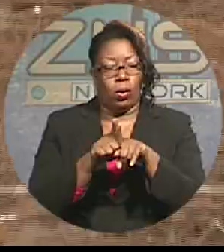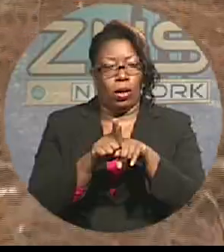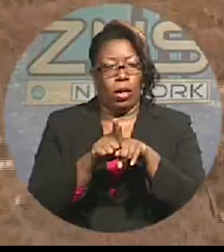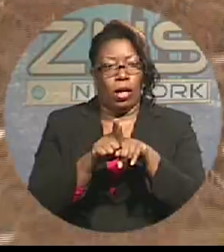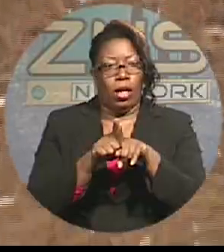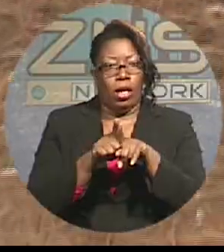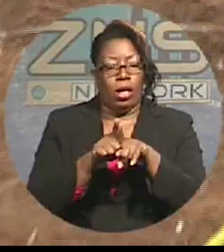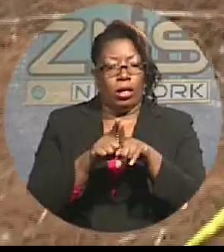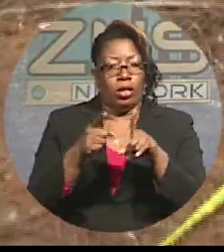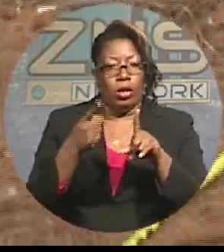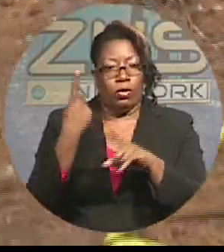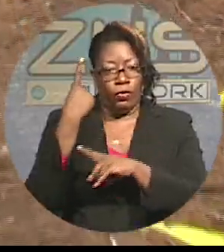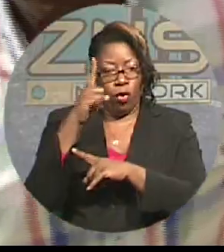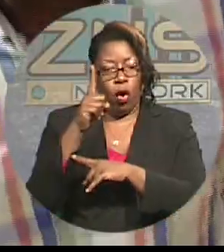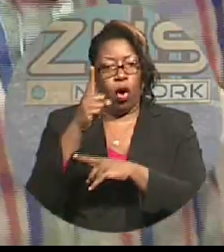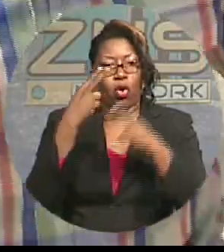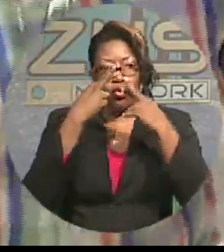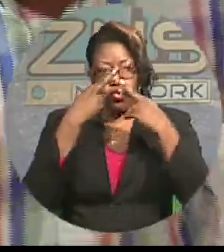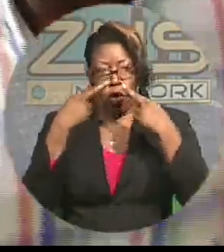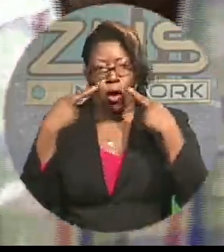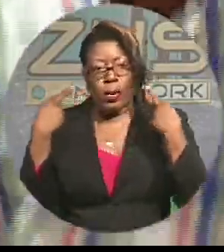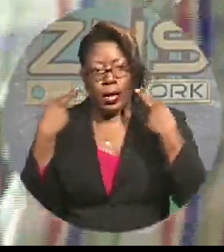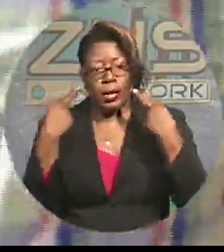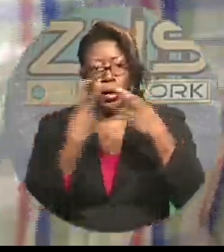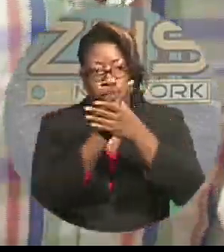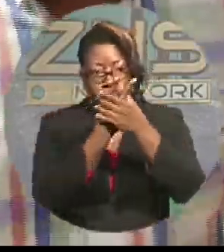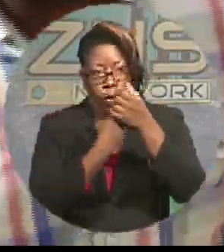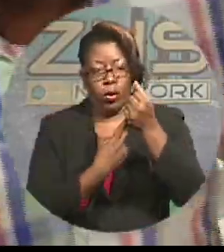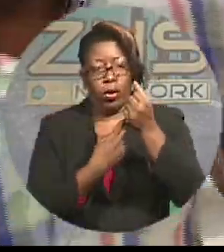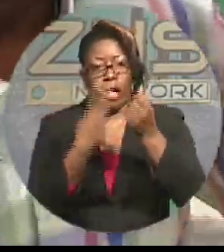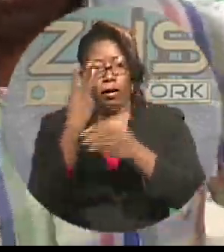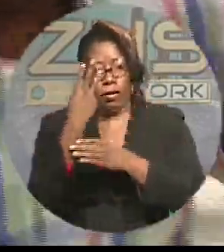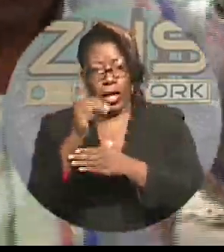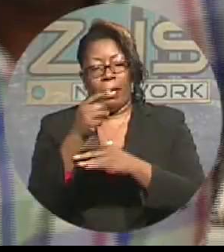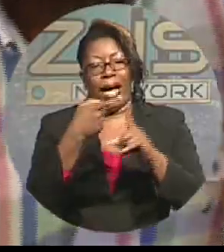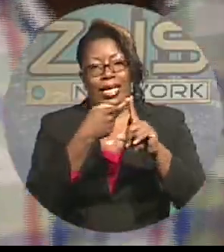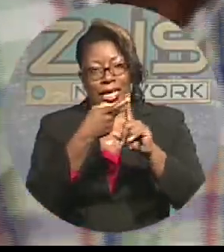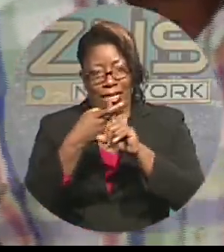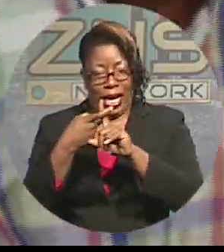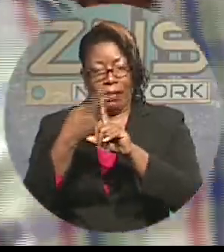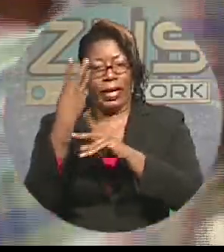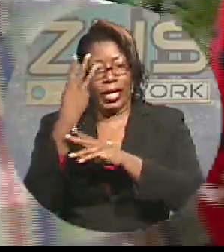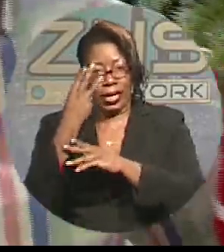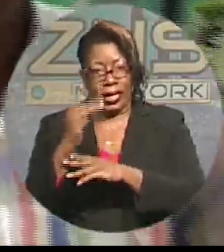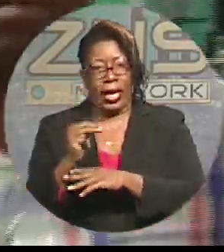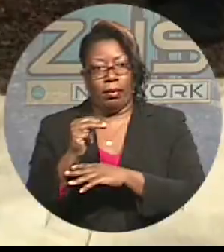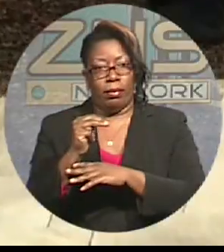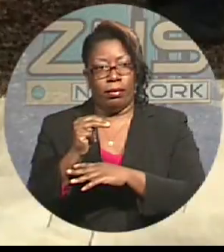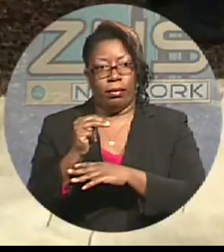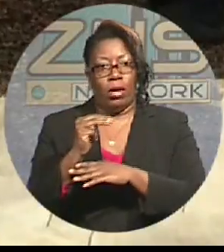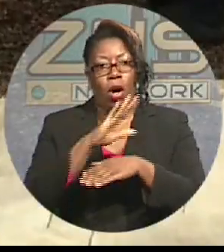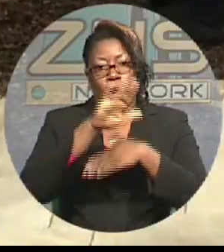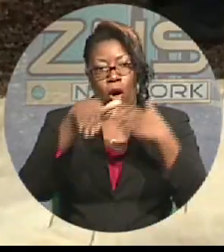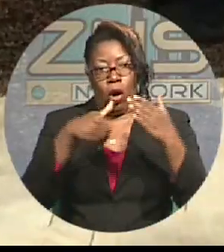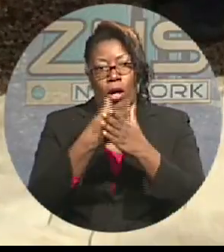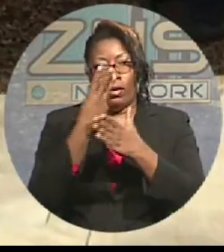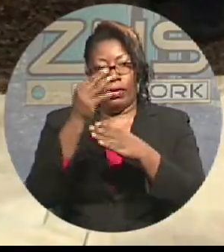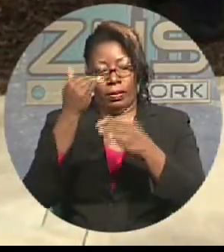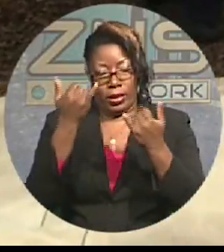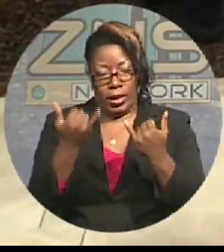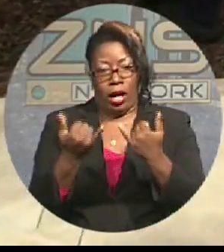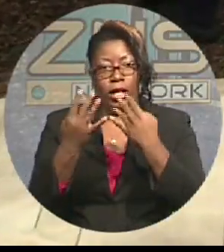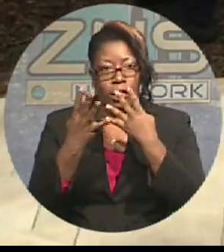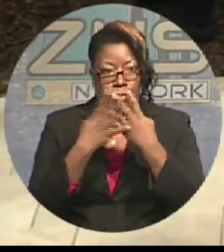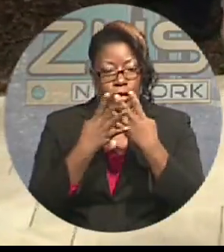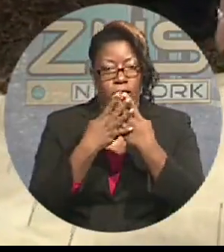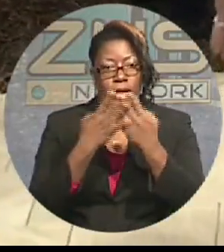at gunpoint on the same date and then kidnapping them. Bail was denied and they were remanded to prison. Following the arraignment,